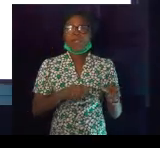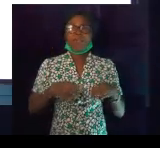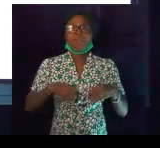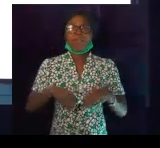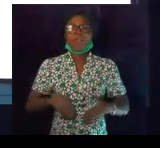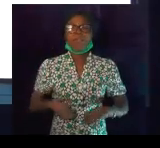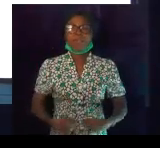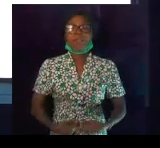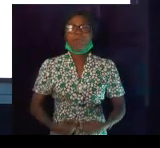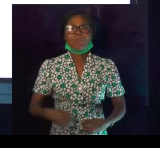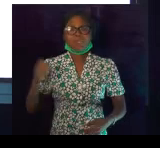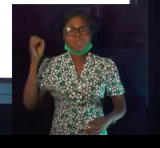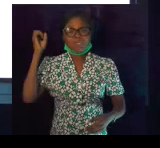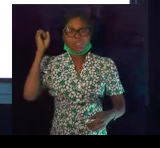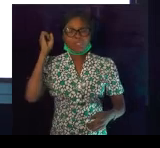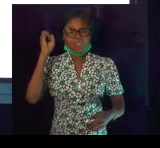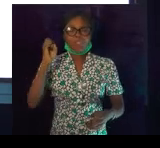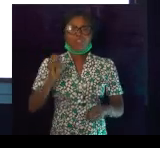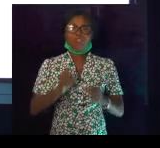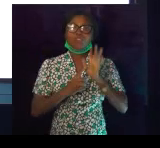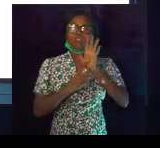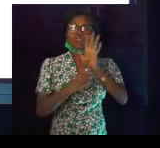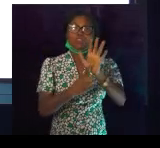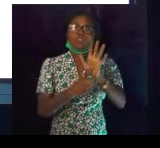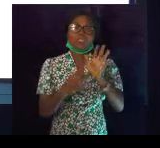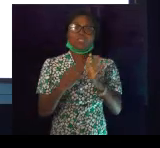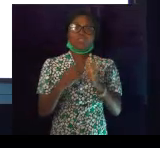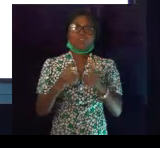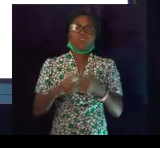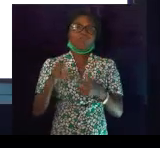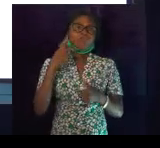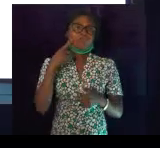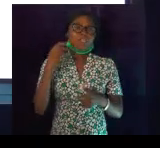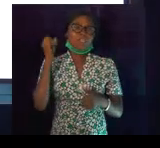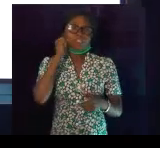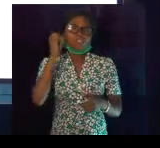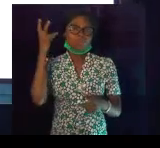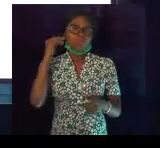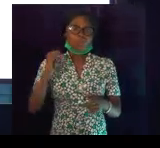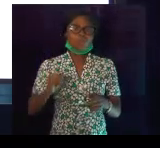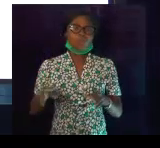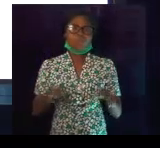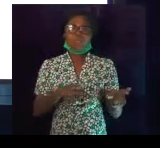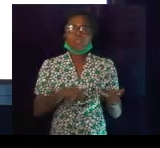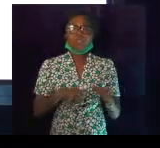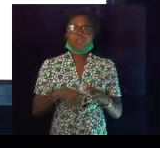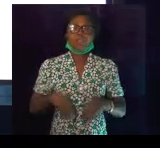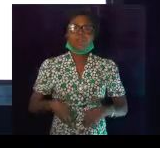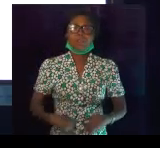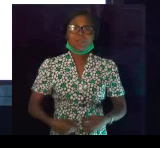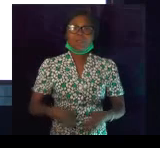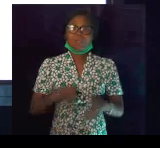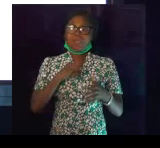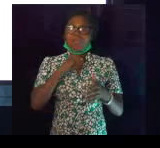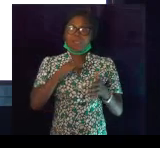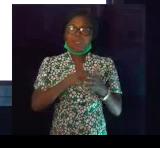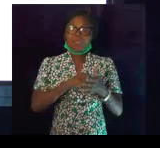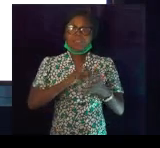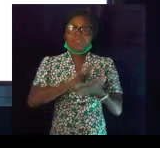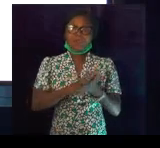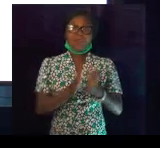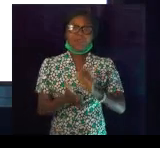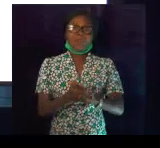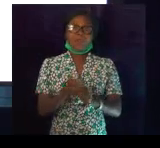tired. He showed it to her. She was already tired. It